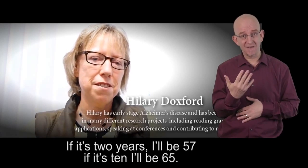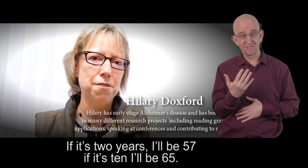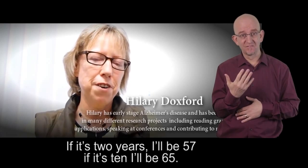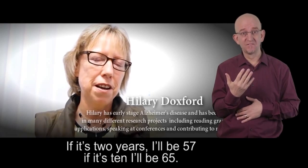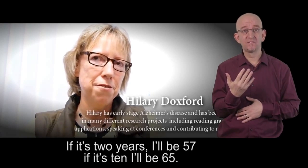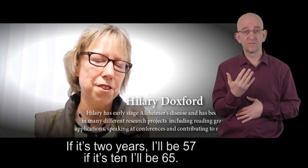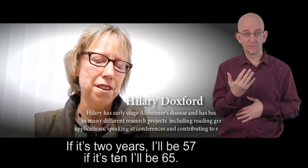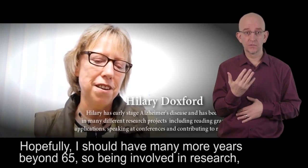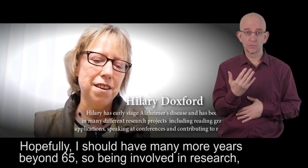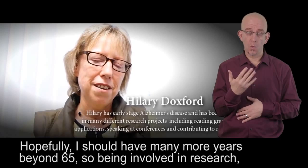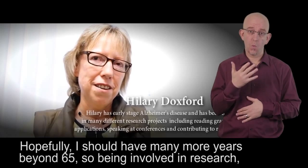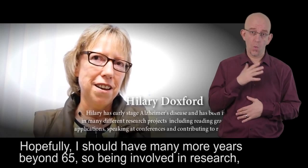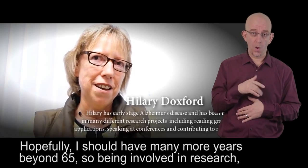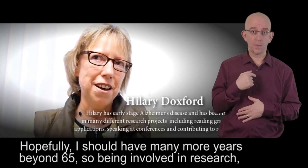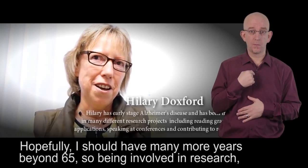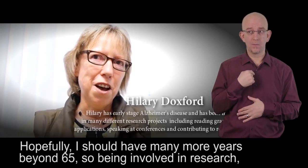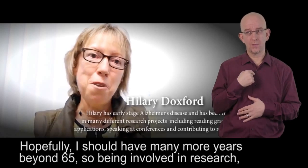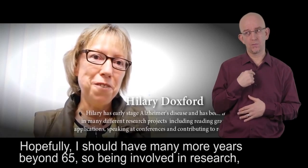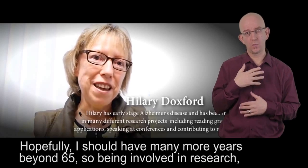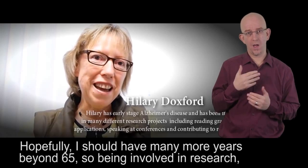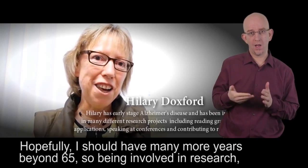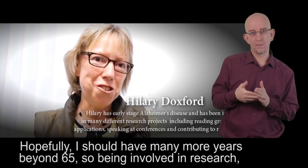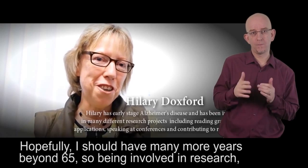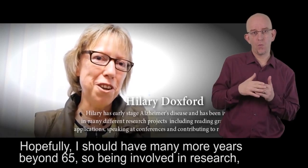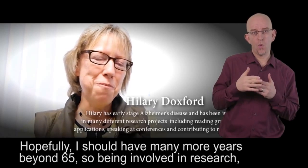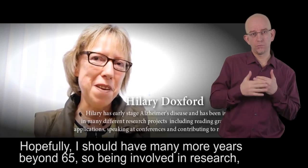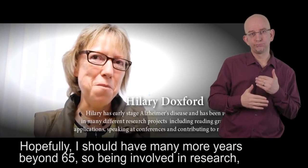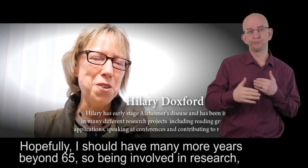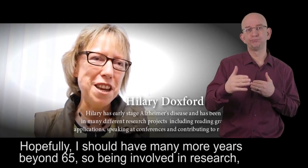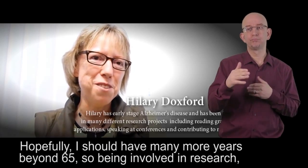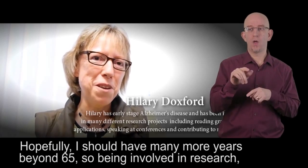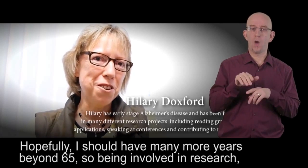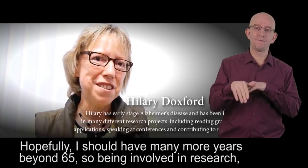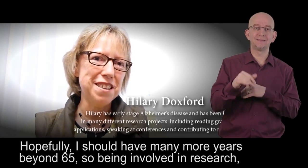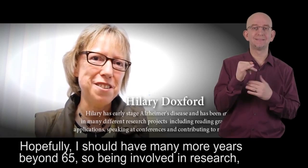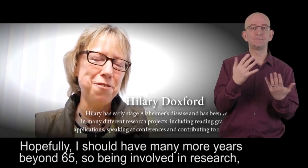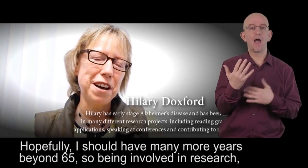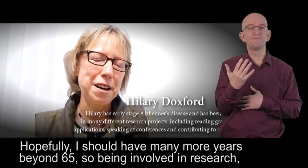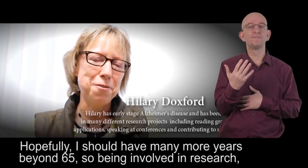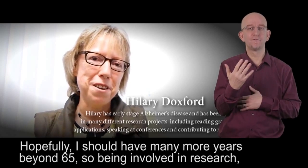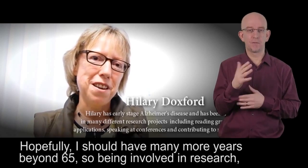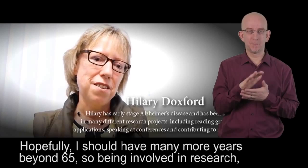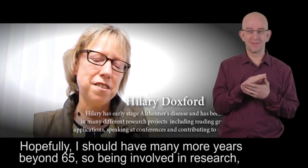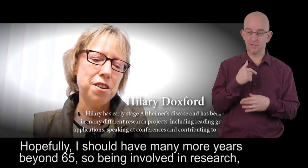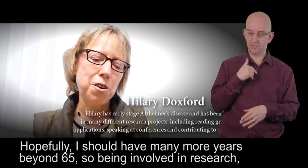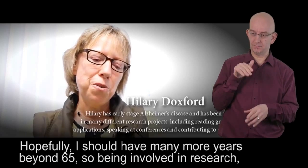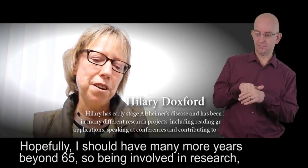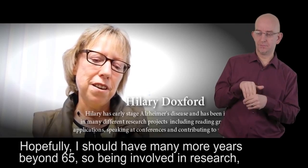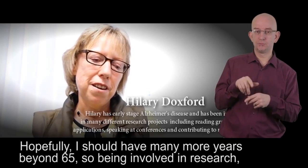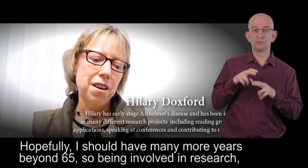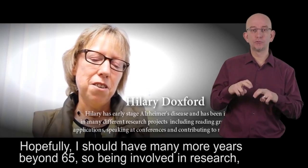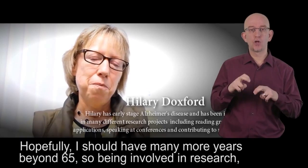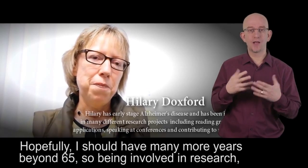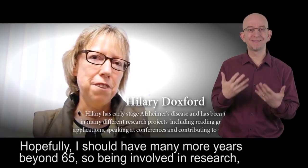I'm going to be 65 hopefully I should have a many more years beyond 65 so